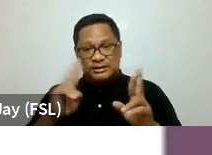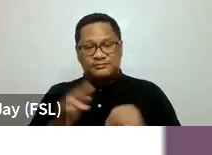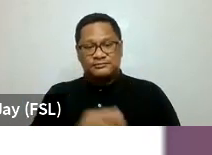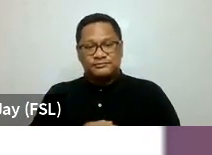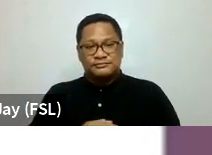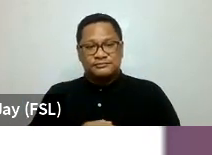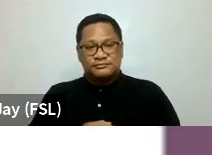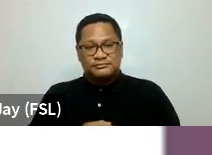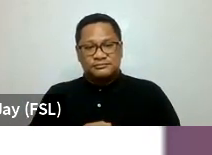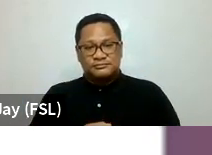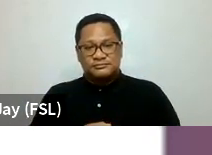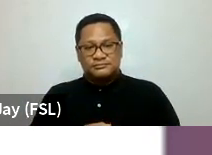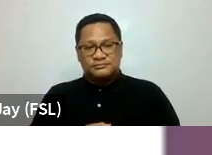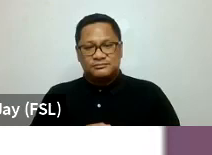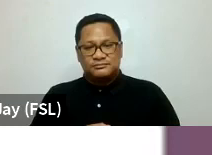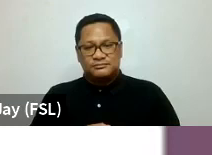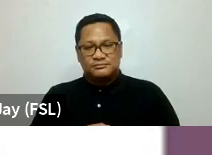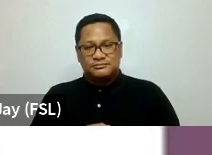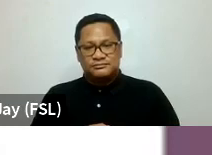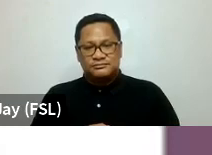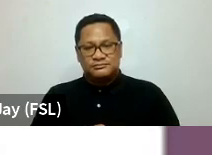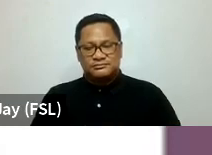Nice mong marating ang iyong inaasaw.